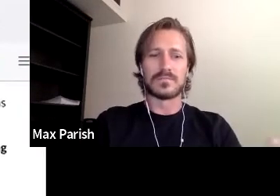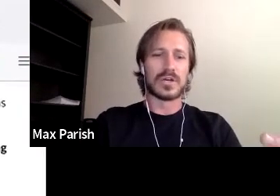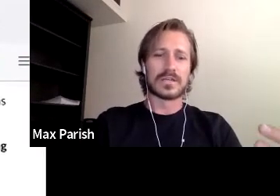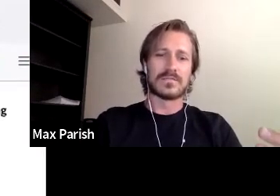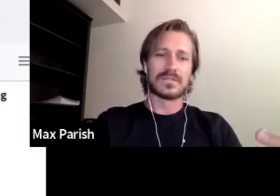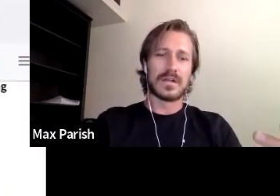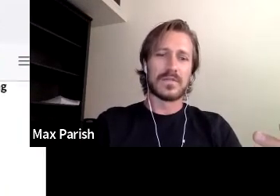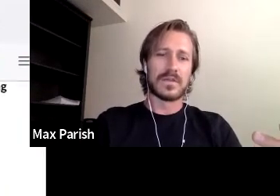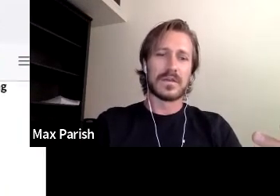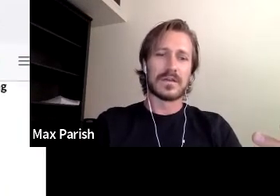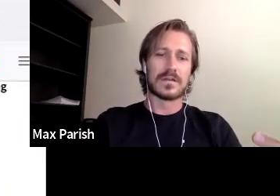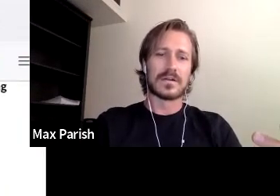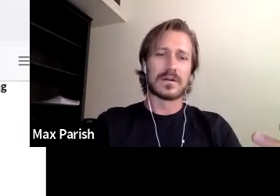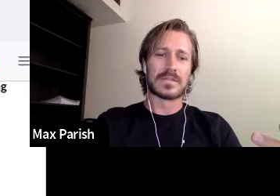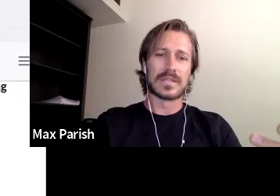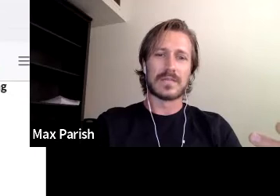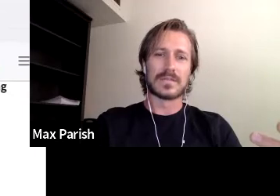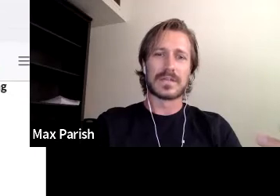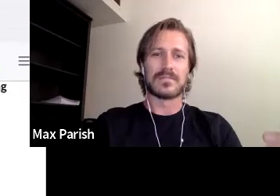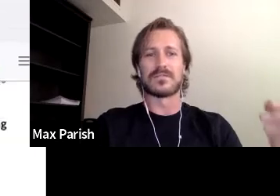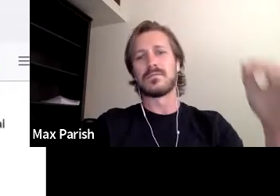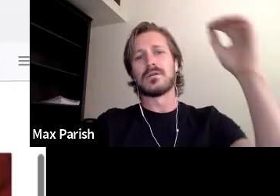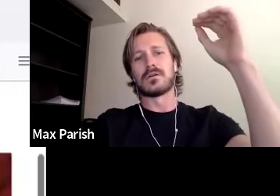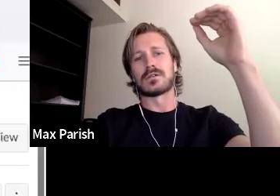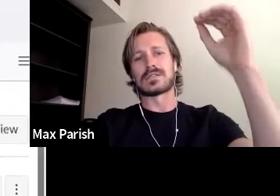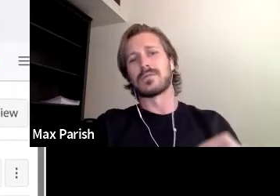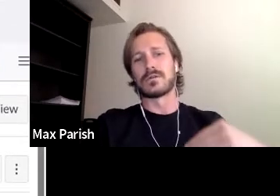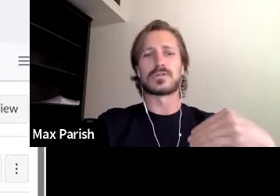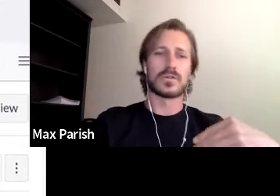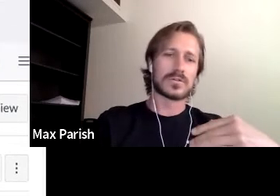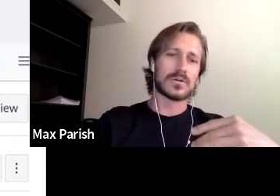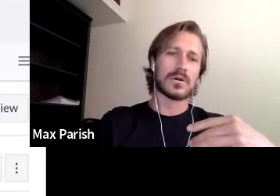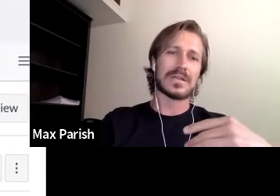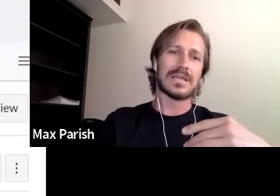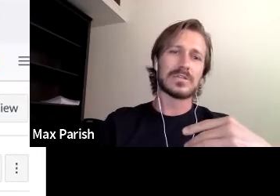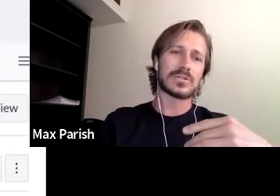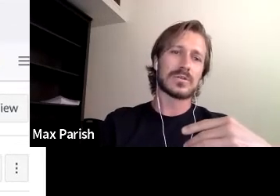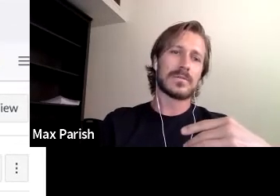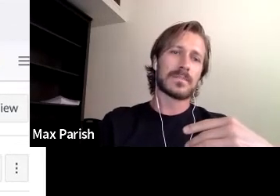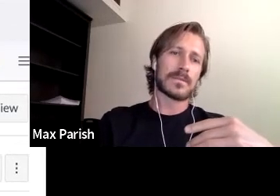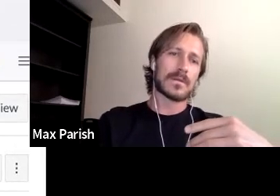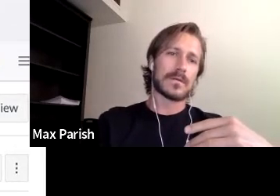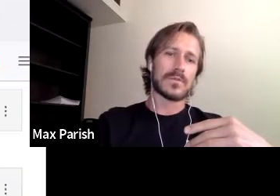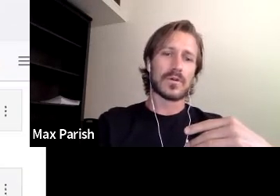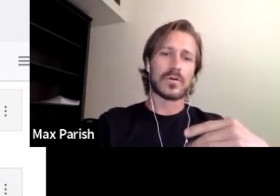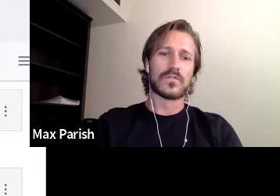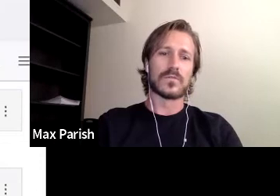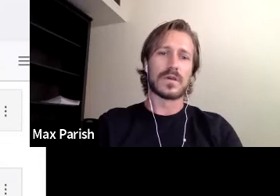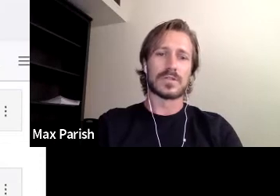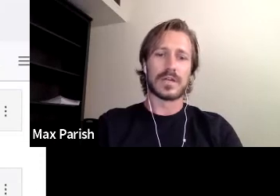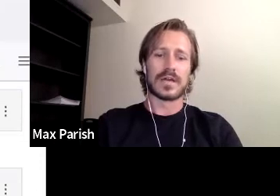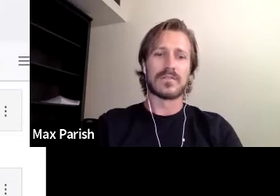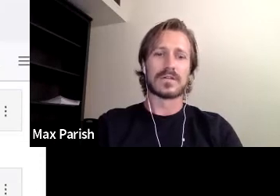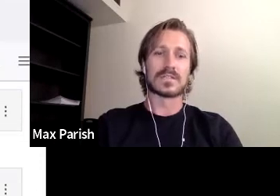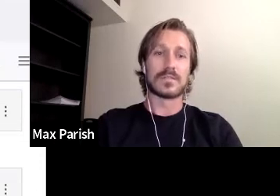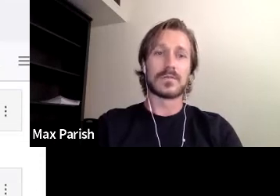have the objectives and then assignments. I have a similar structure on each unit overview page.